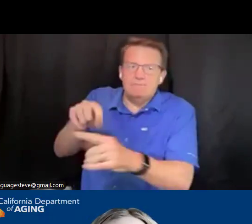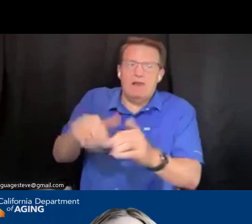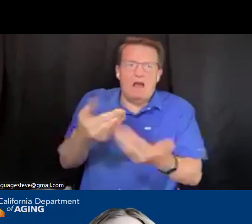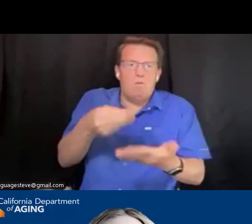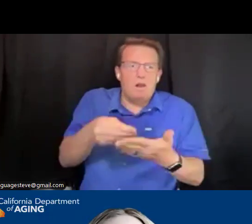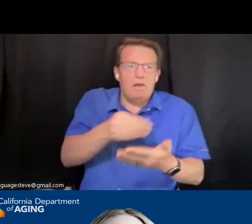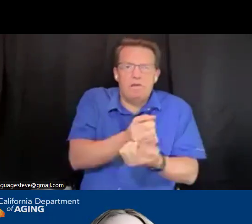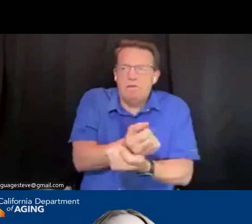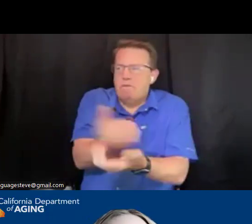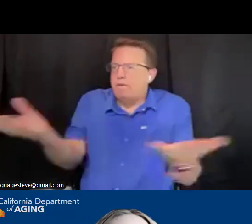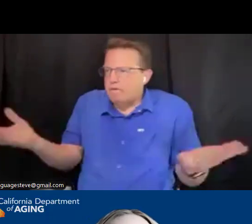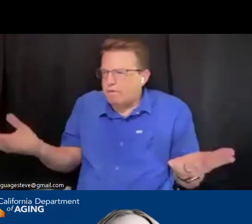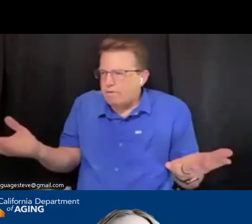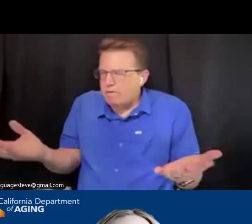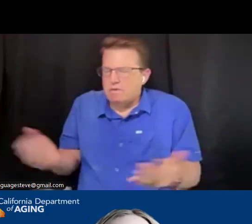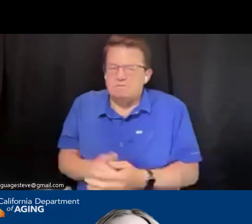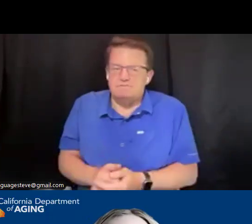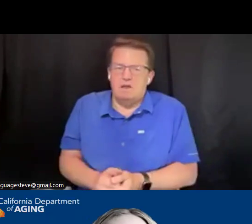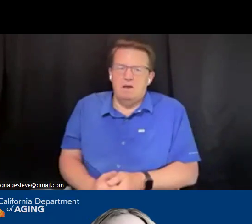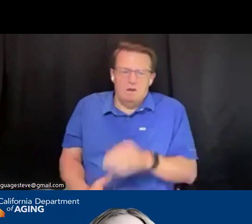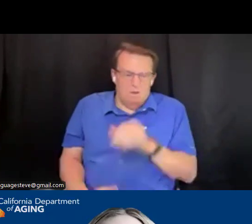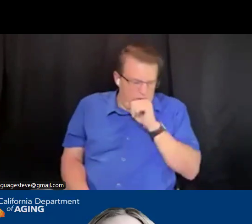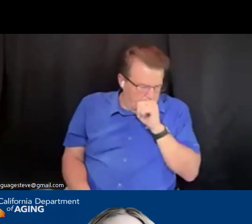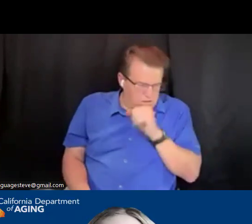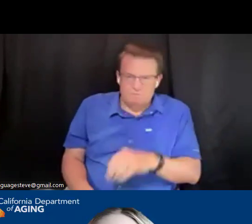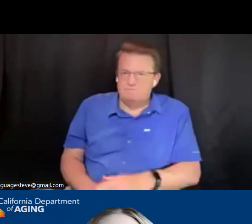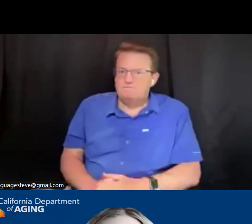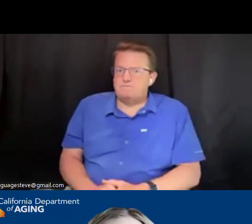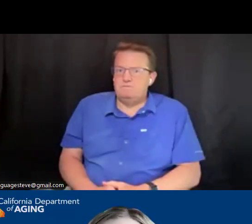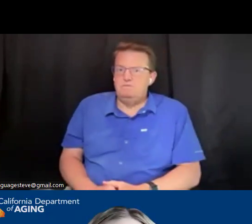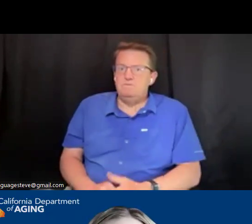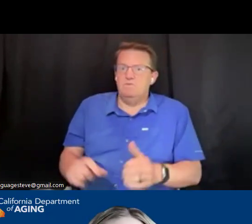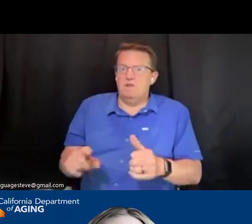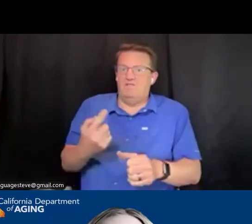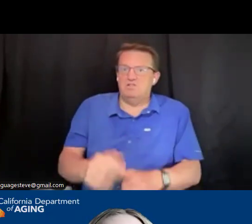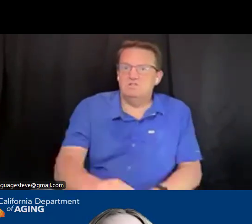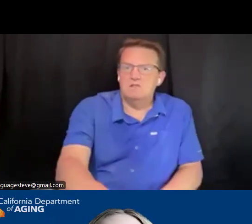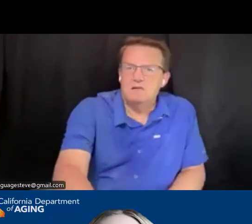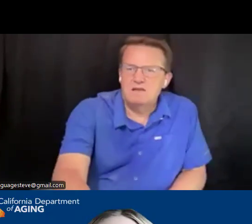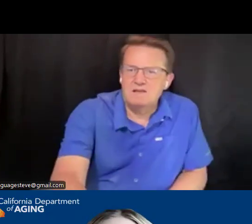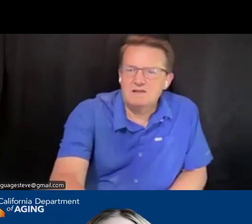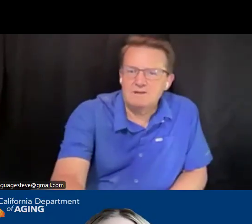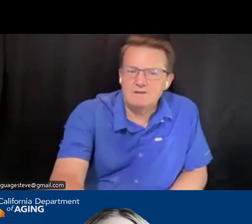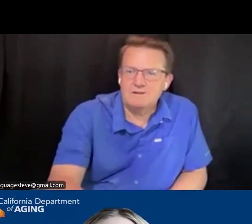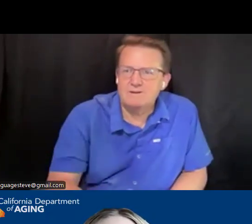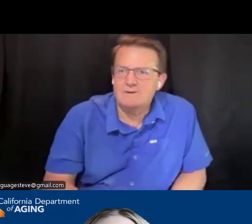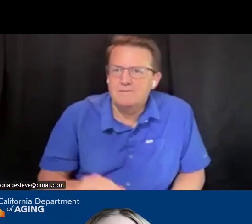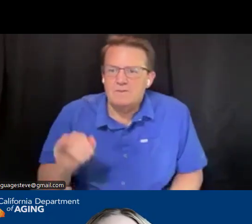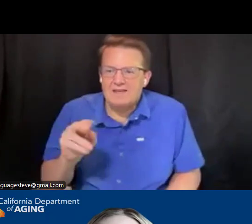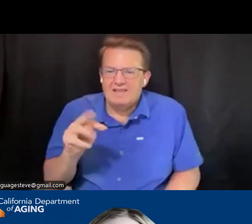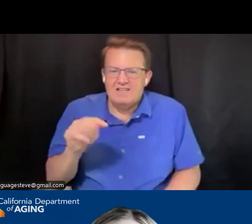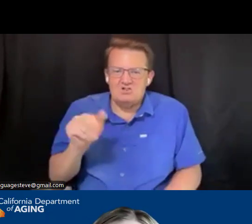So first and foremost, the Intrastate Funding Formula. What is it? The Intrastate Funding Formula